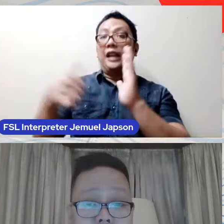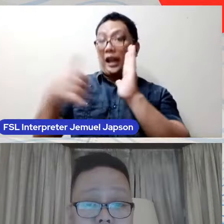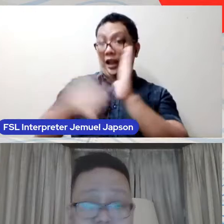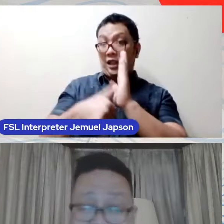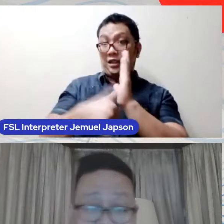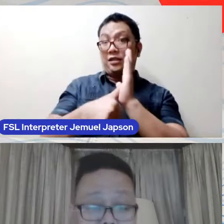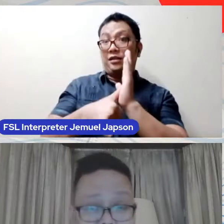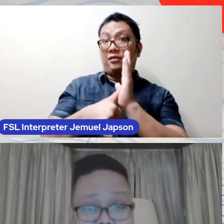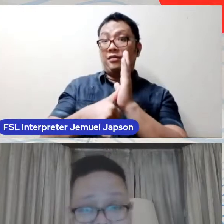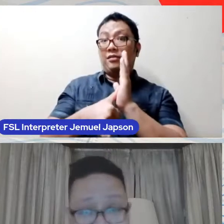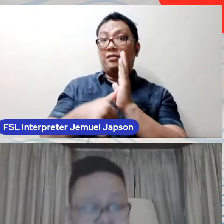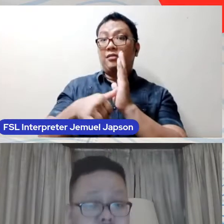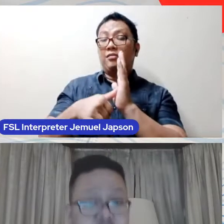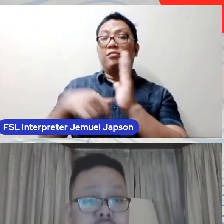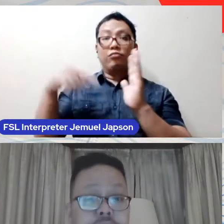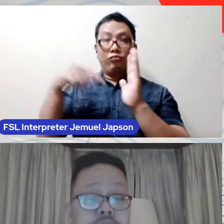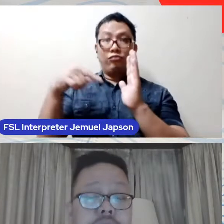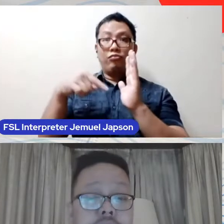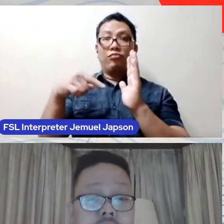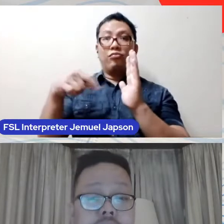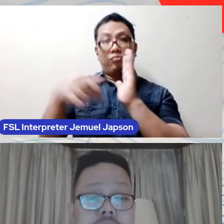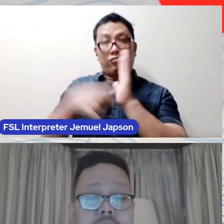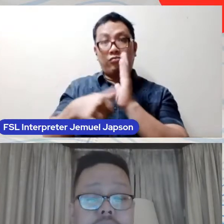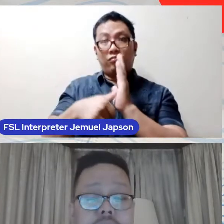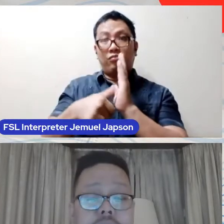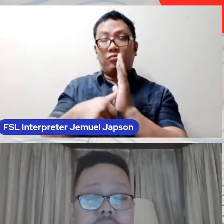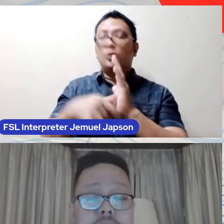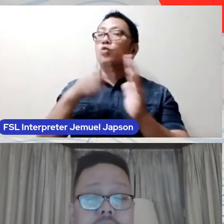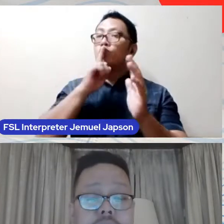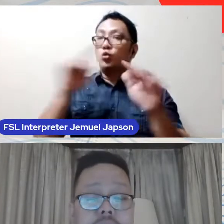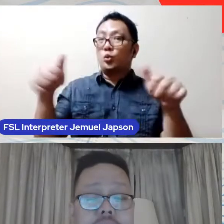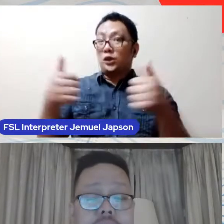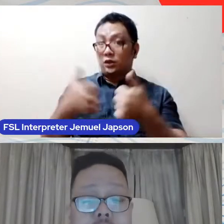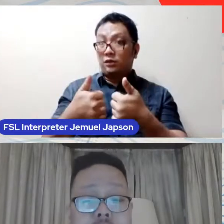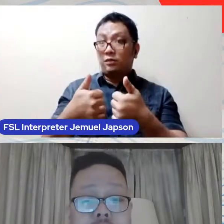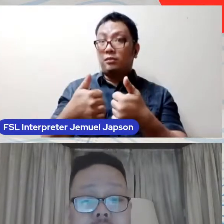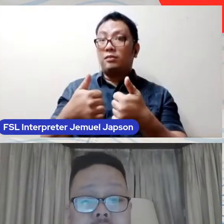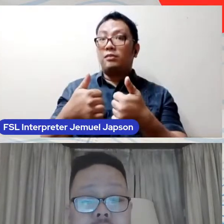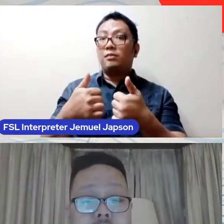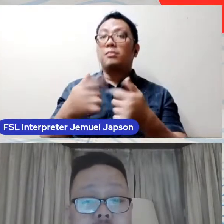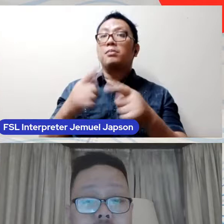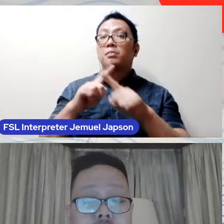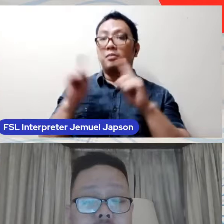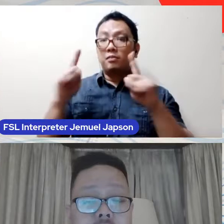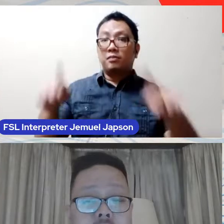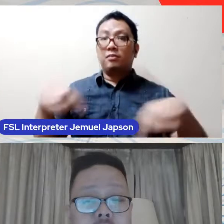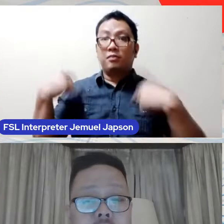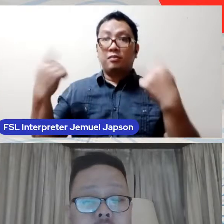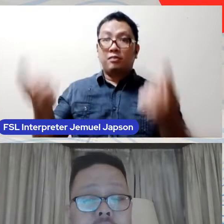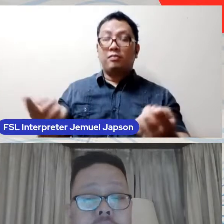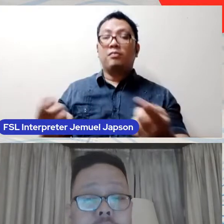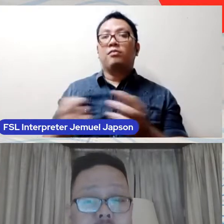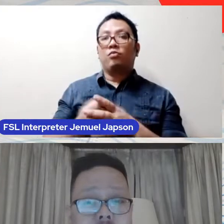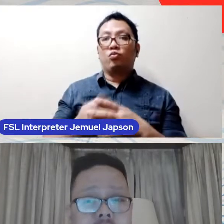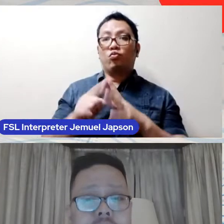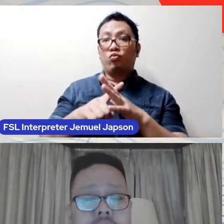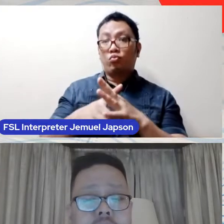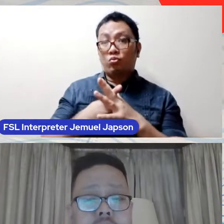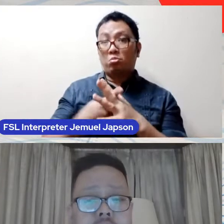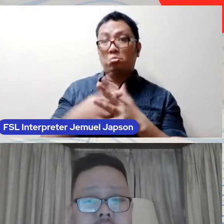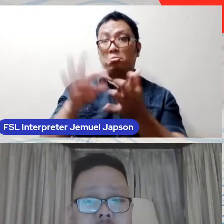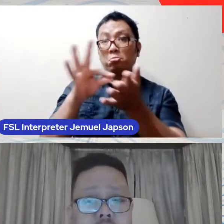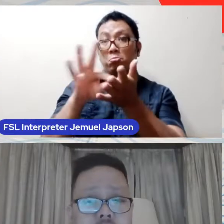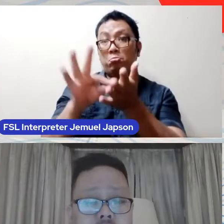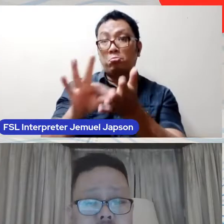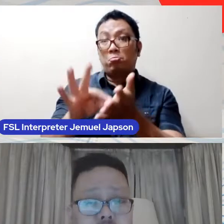are, the elections were a challenge, syempre. Pero since then, no, nung nagsimula na yung bilangan,